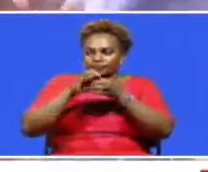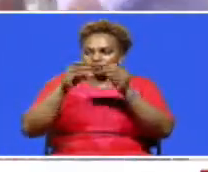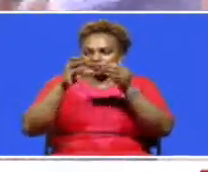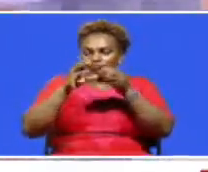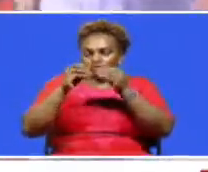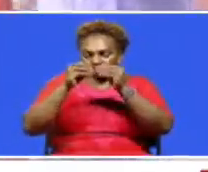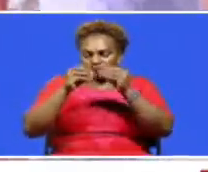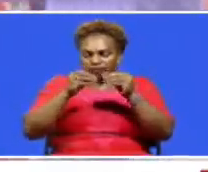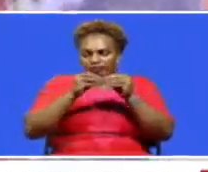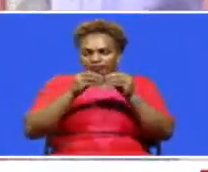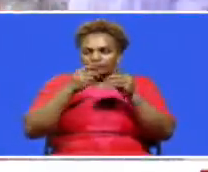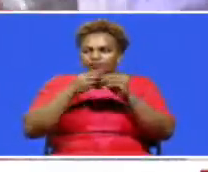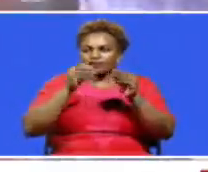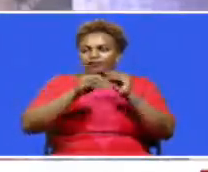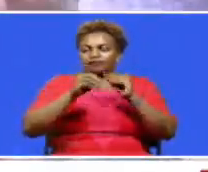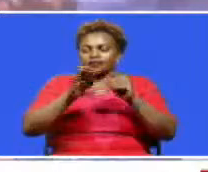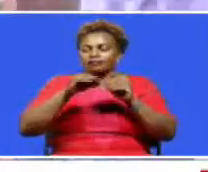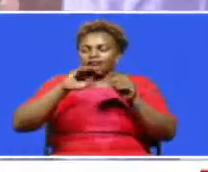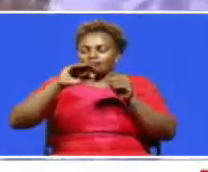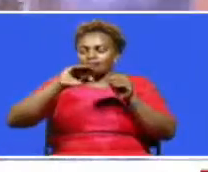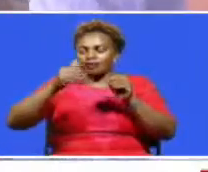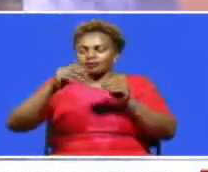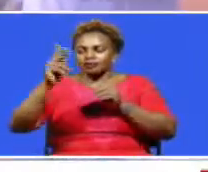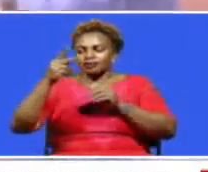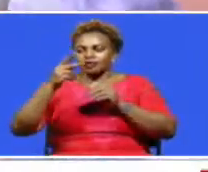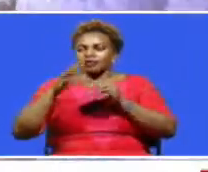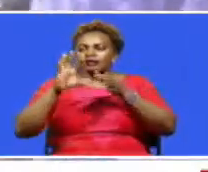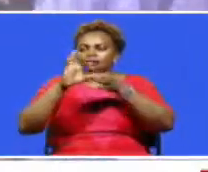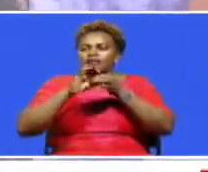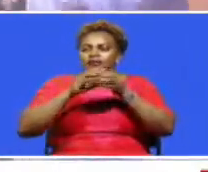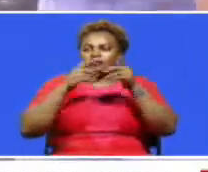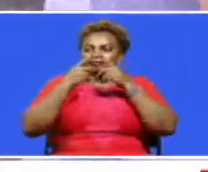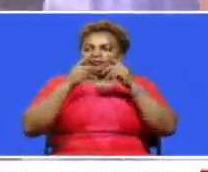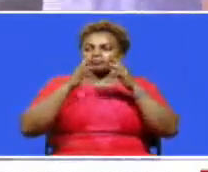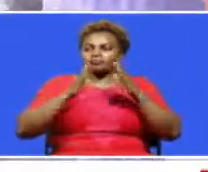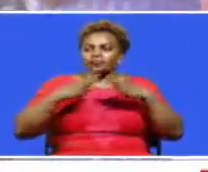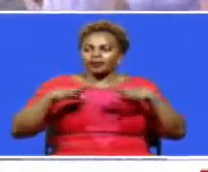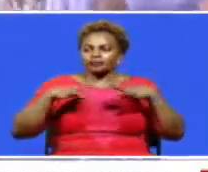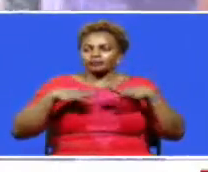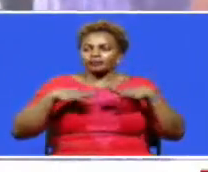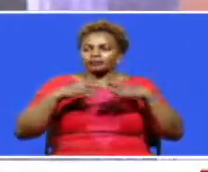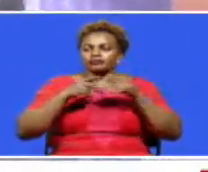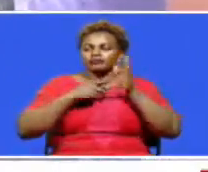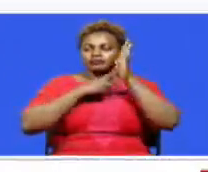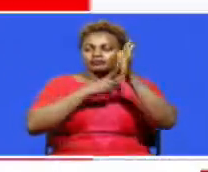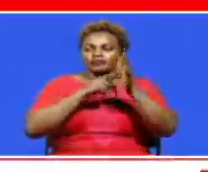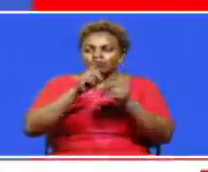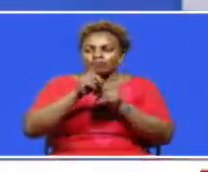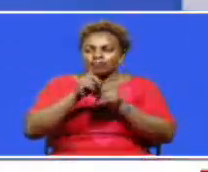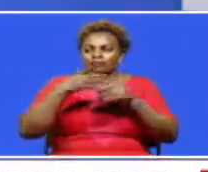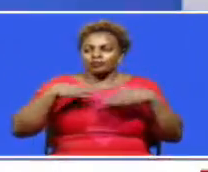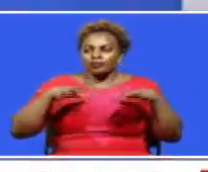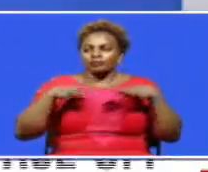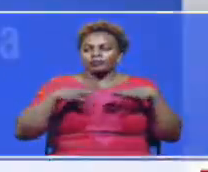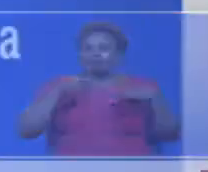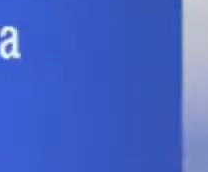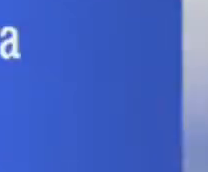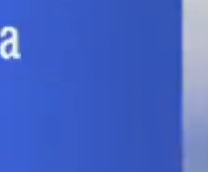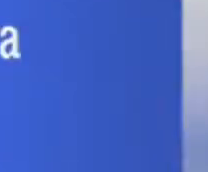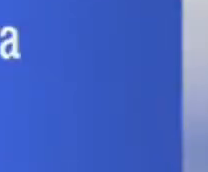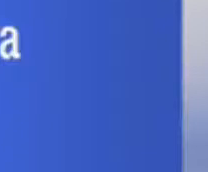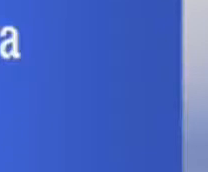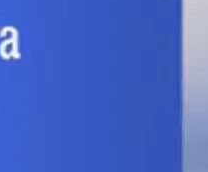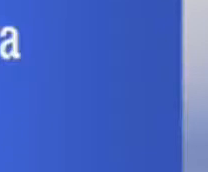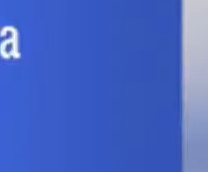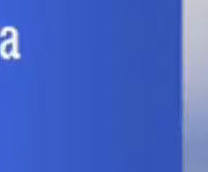meetings and has since been elected as the Mount Kenya Unity Forum spokesperson. She is being touted as one of the people who could be